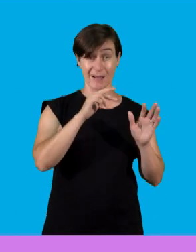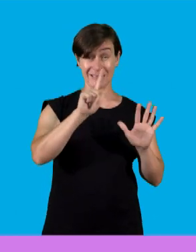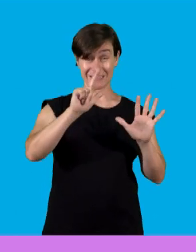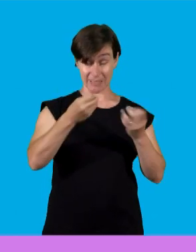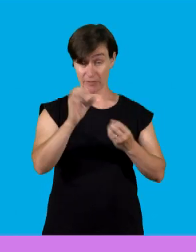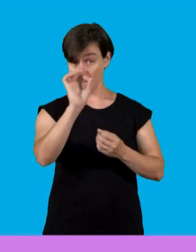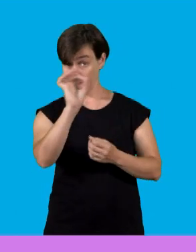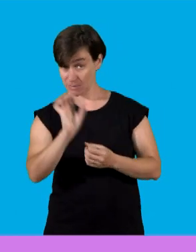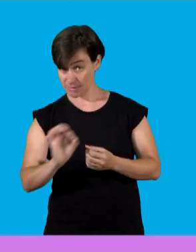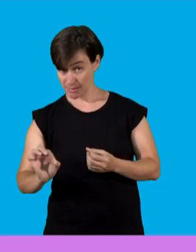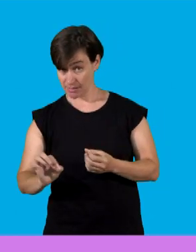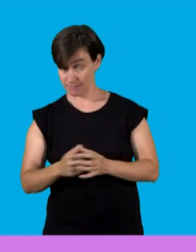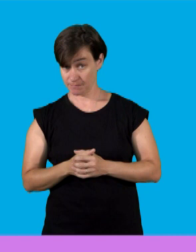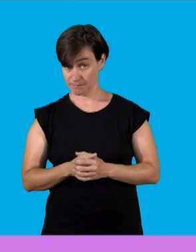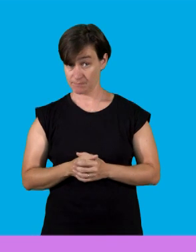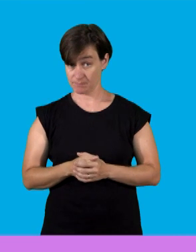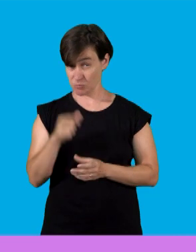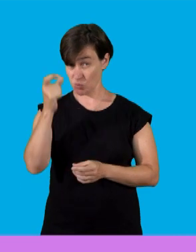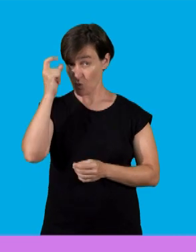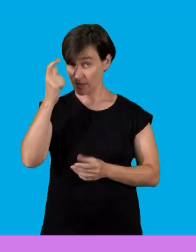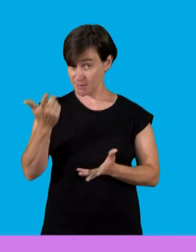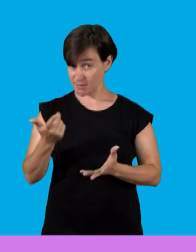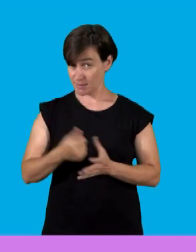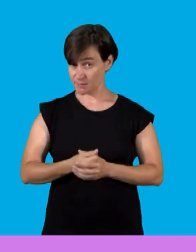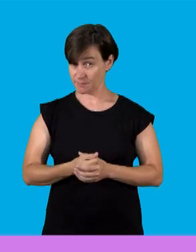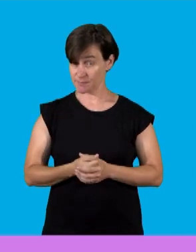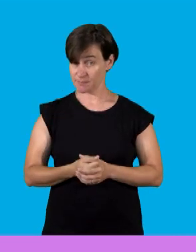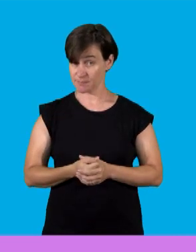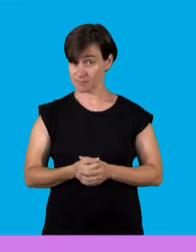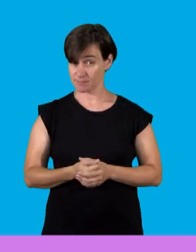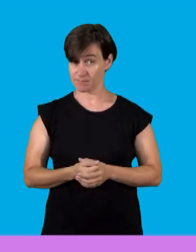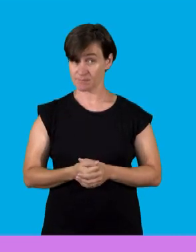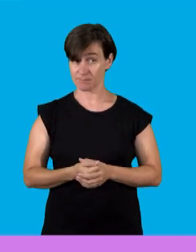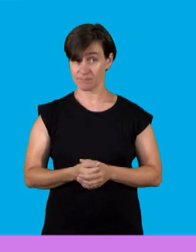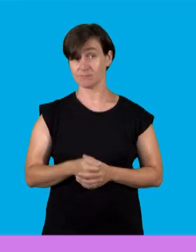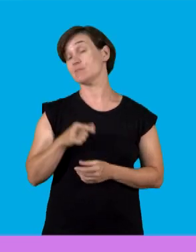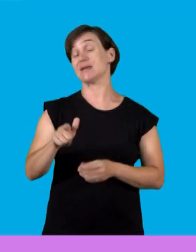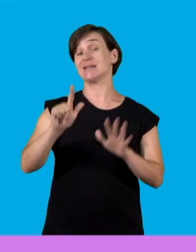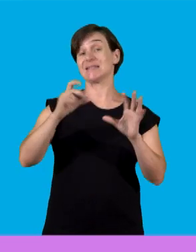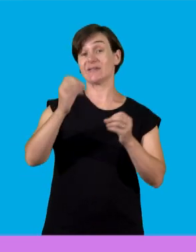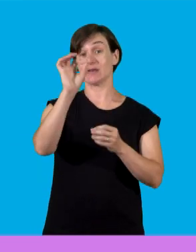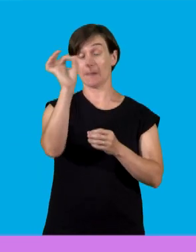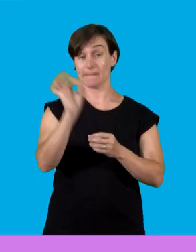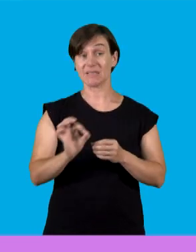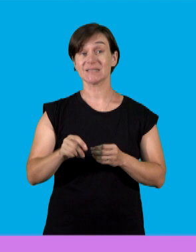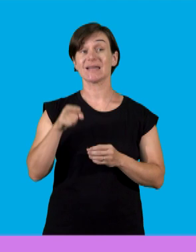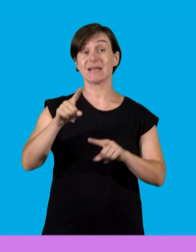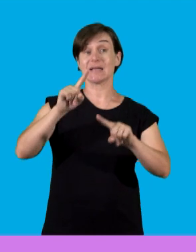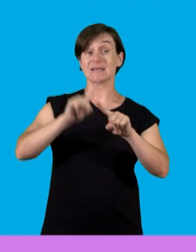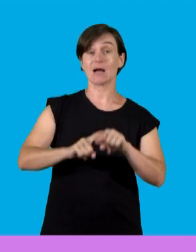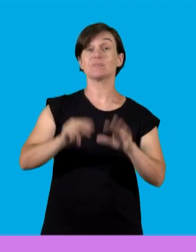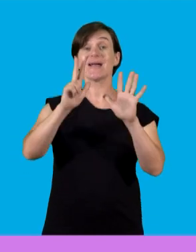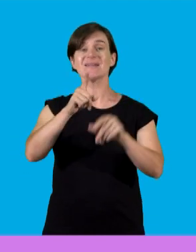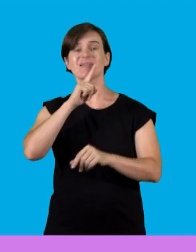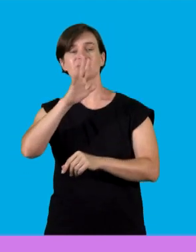70%, right? I hope that's clear. You all understand where I'm getting it from. 70% of the 8,500